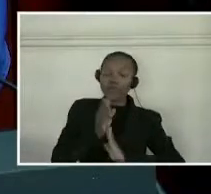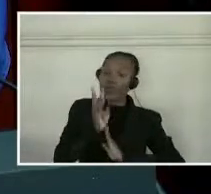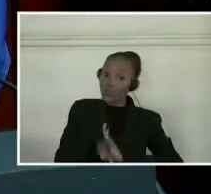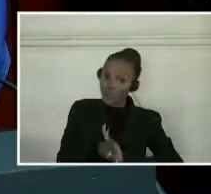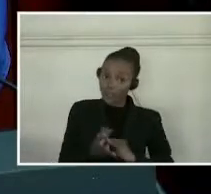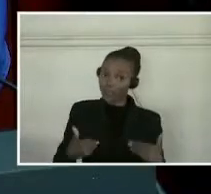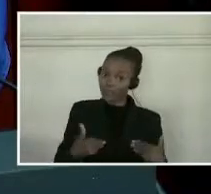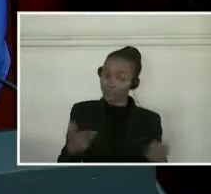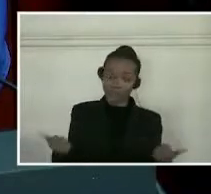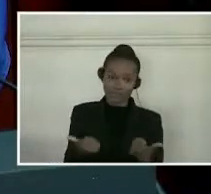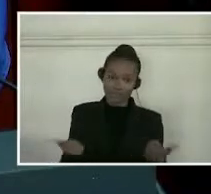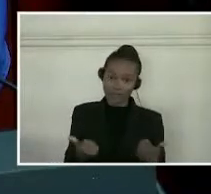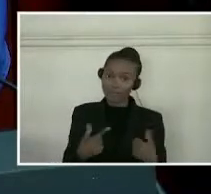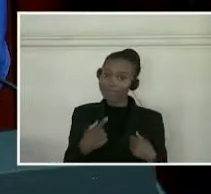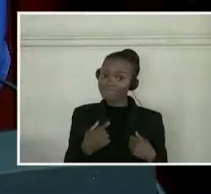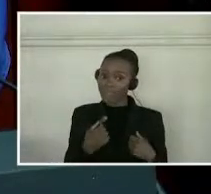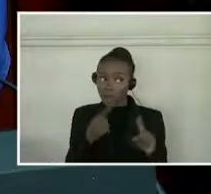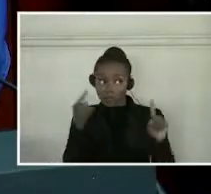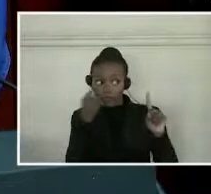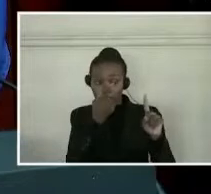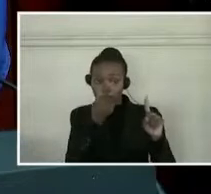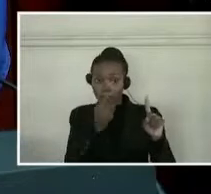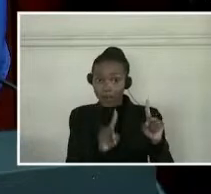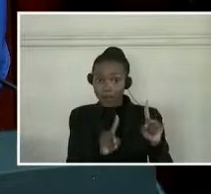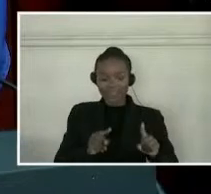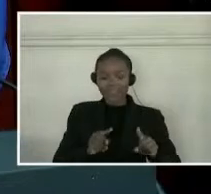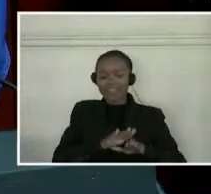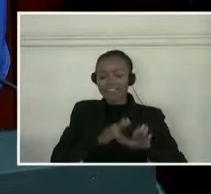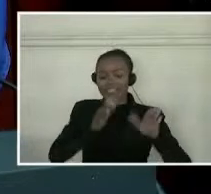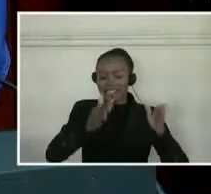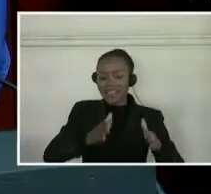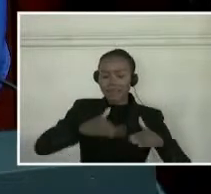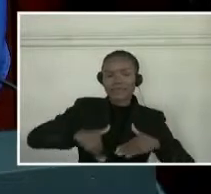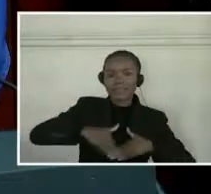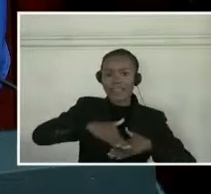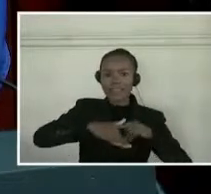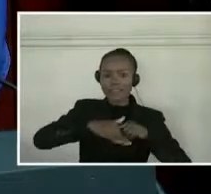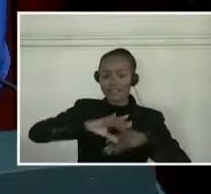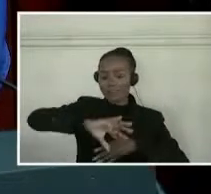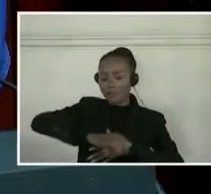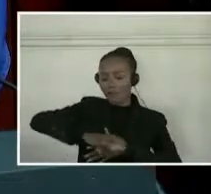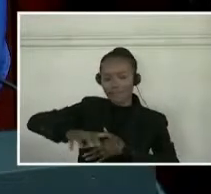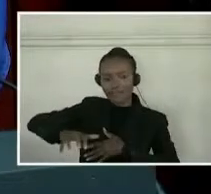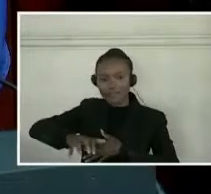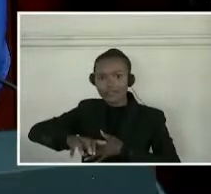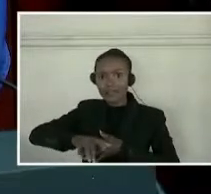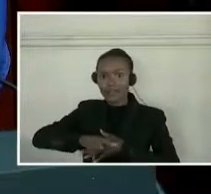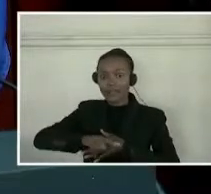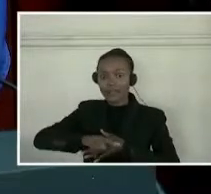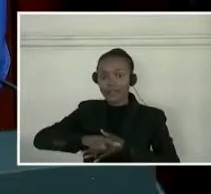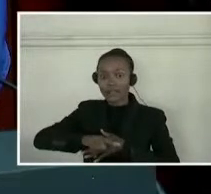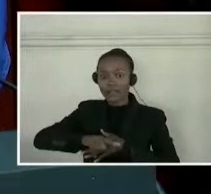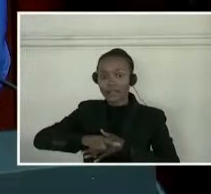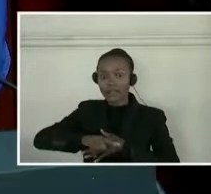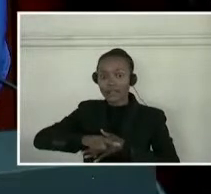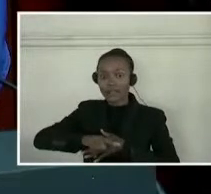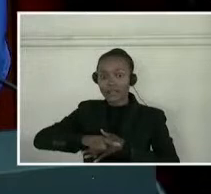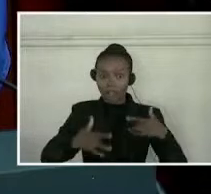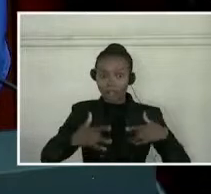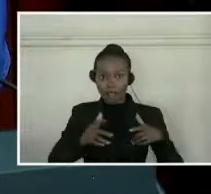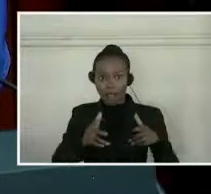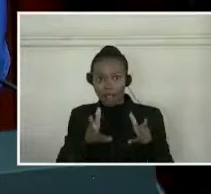intention to take table tennis to all corners of the province and to use this opportunity to unearth the